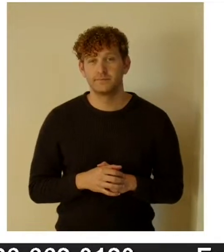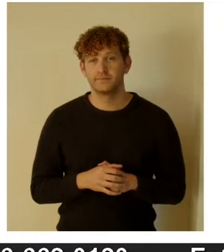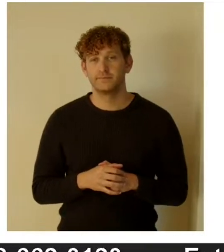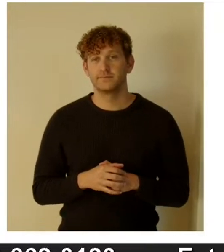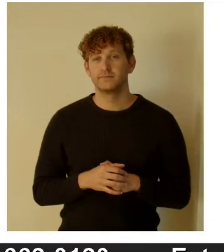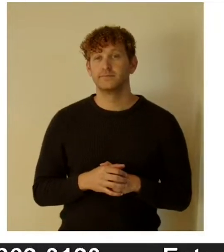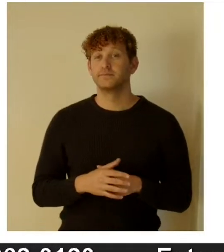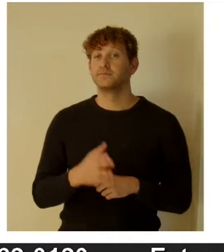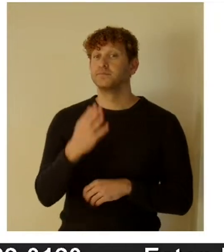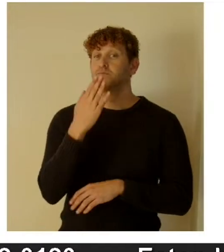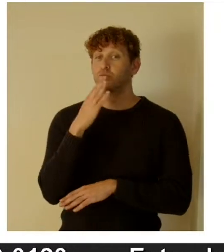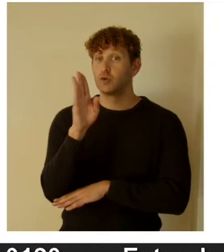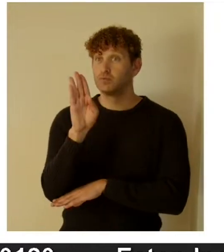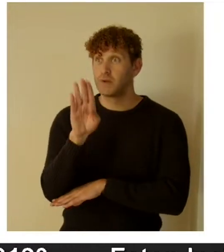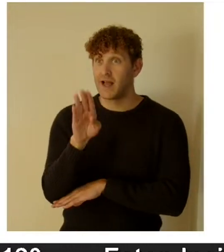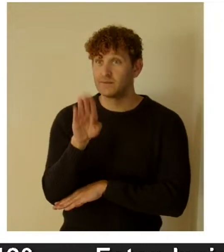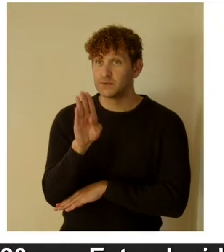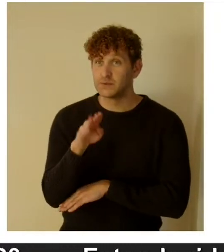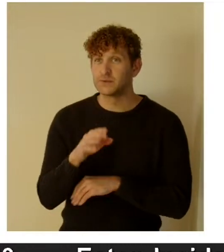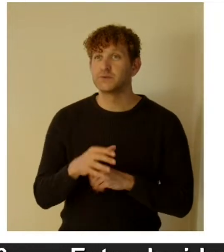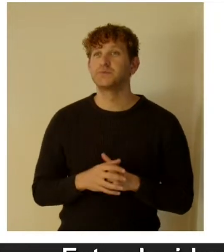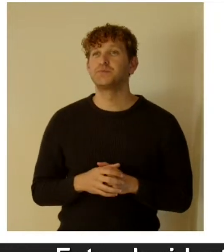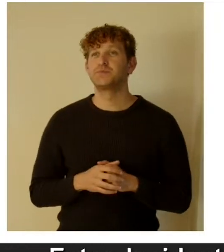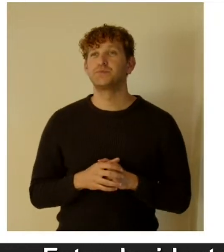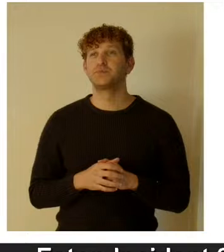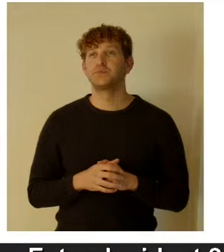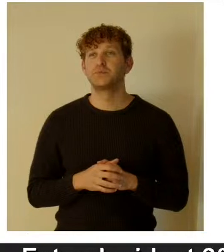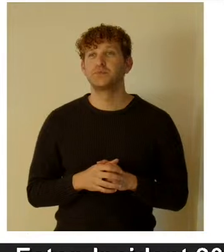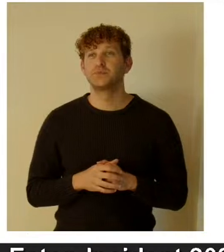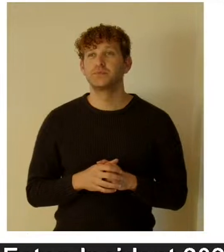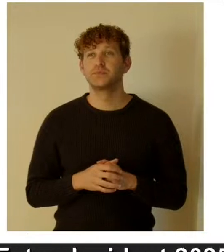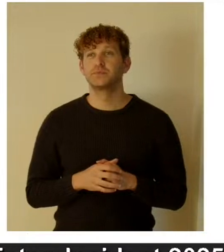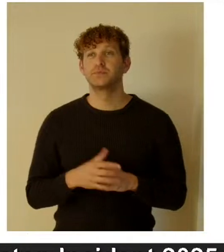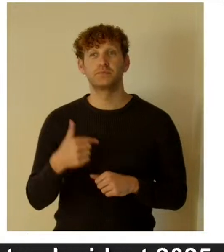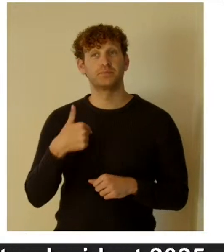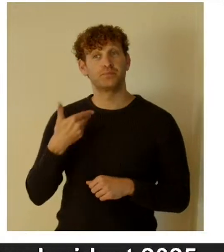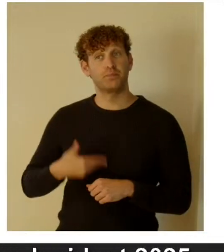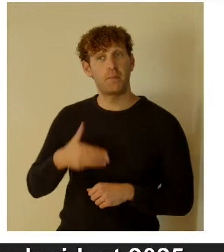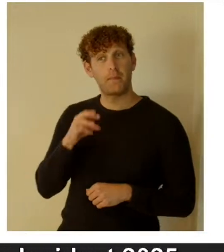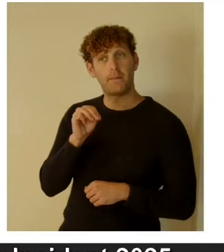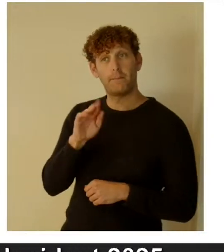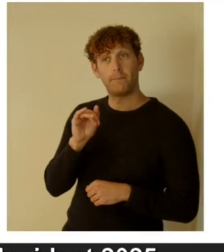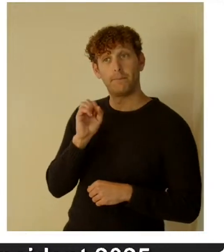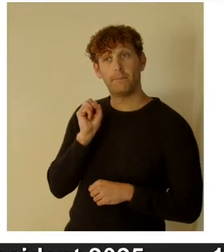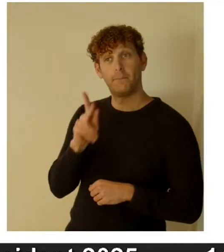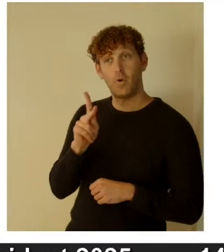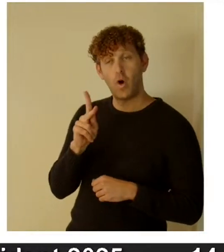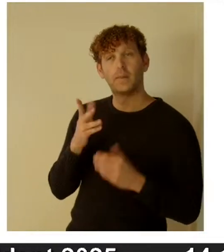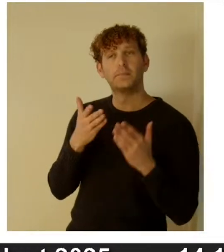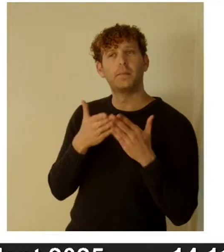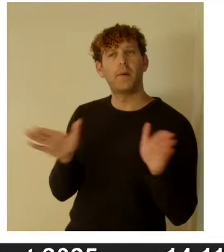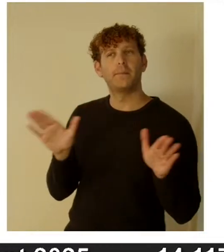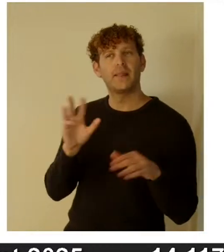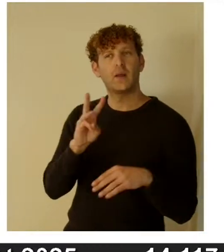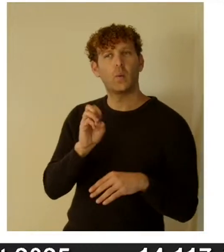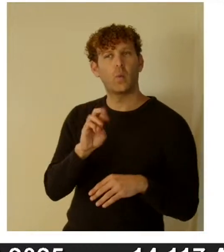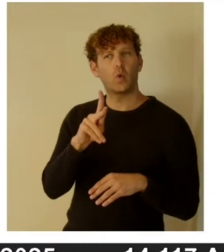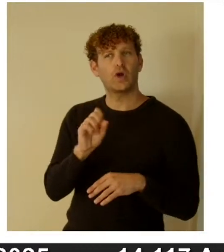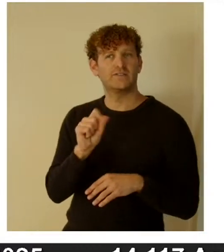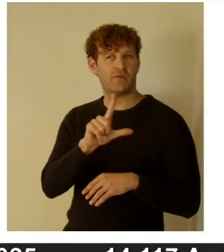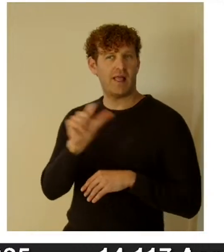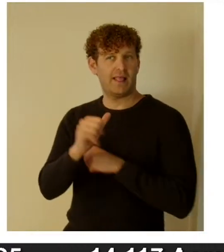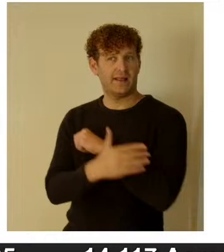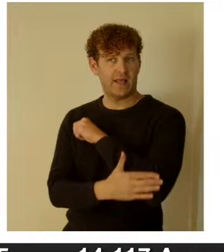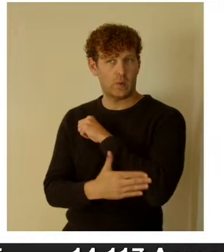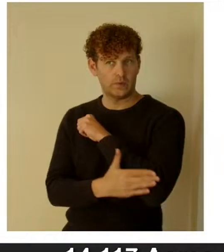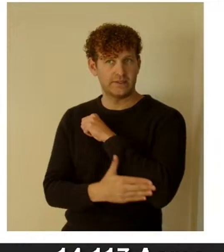Good afternoon, everyone. As was described, I'm Mark Pastrell. I'm the Director of Public Works for Los Angeles County. Our department serves the communities